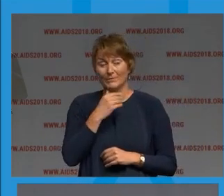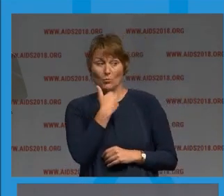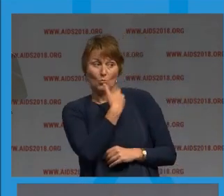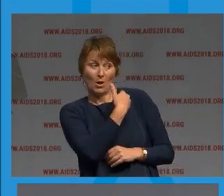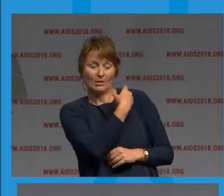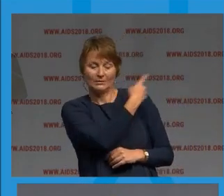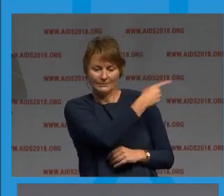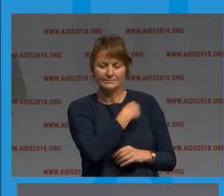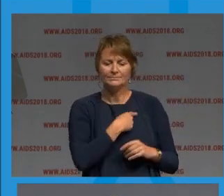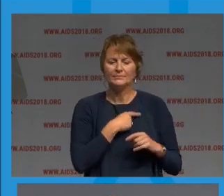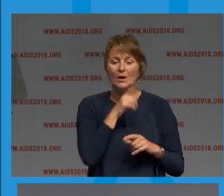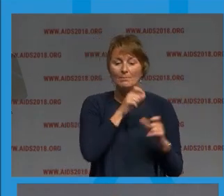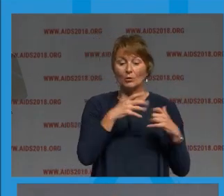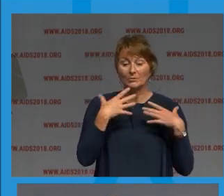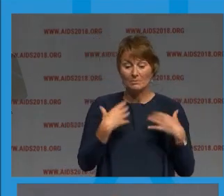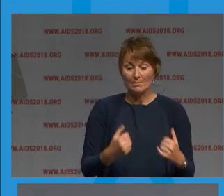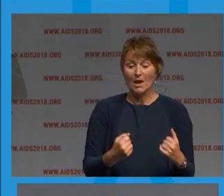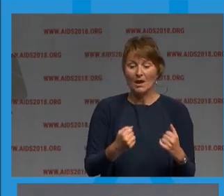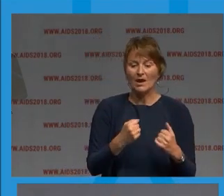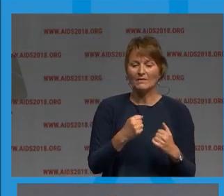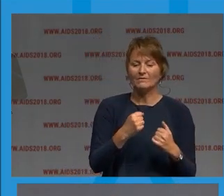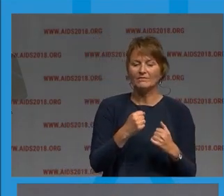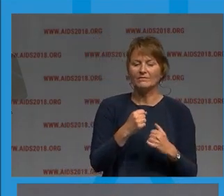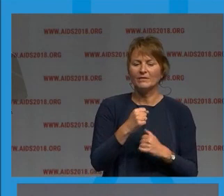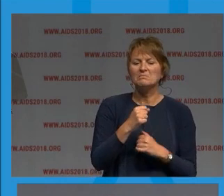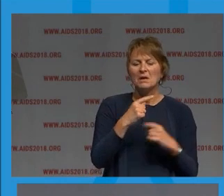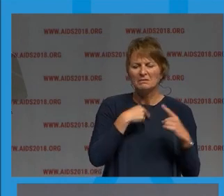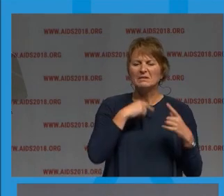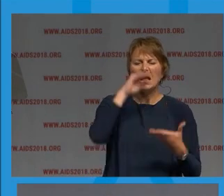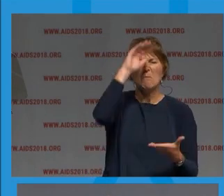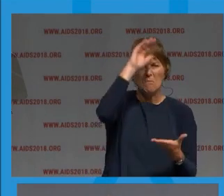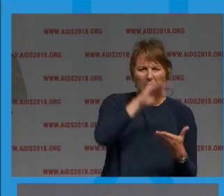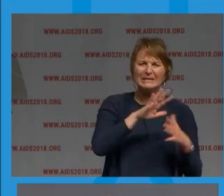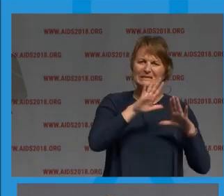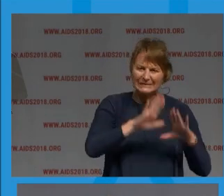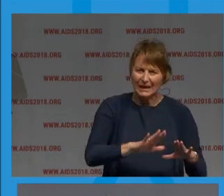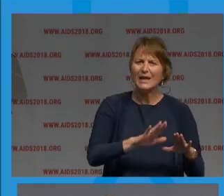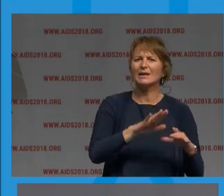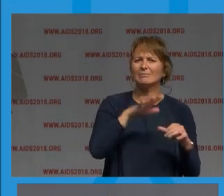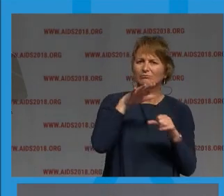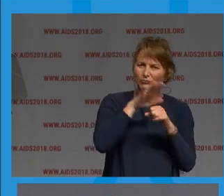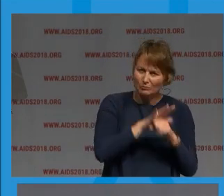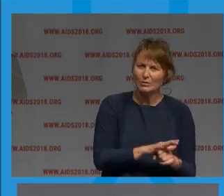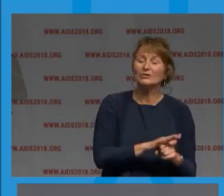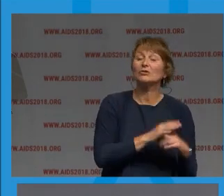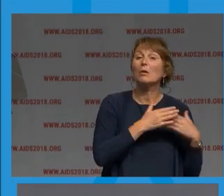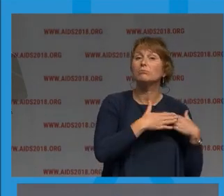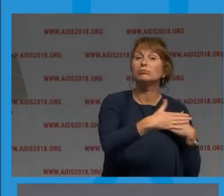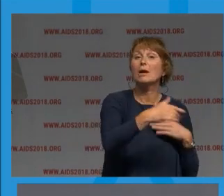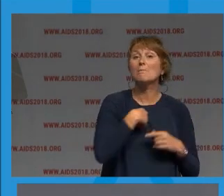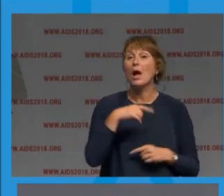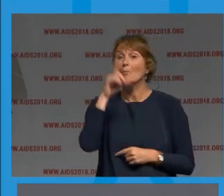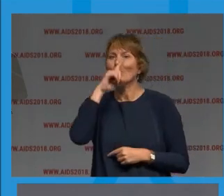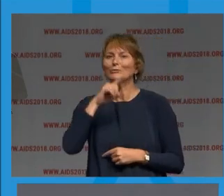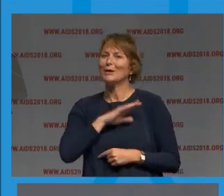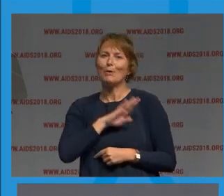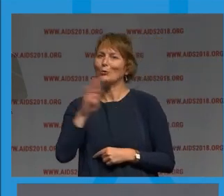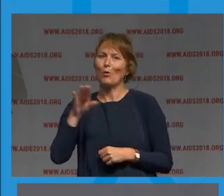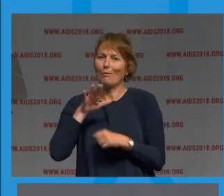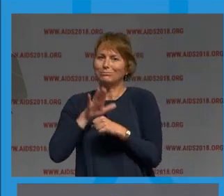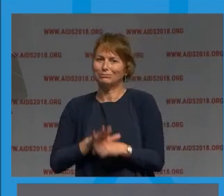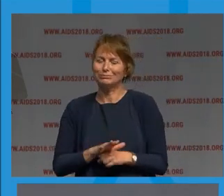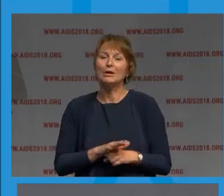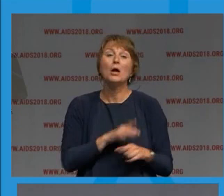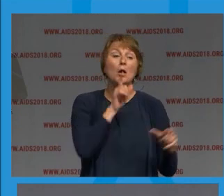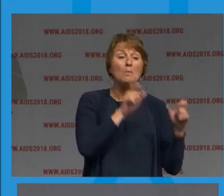naltrexone arm were more likely to improve and maintain viral load suppression compared to those in a placebo arm, whereas more people in